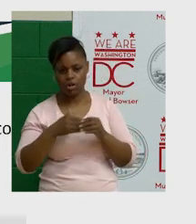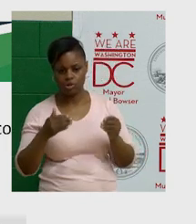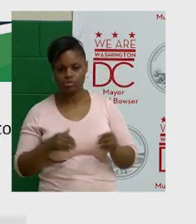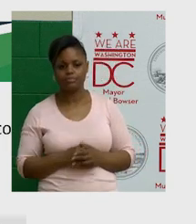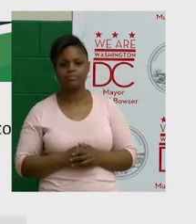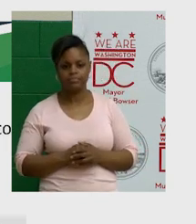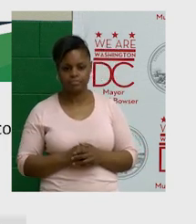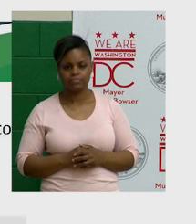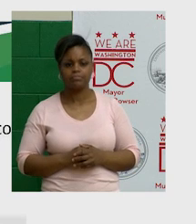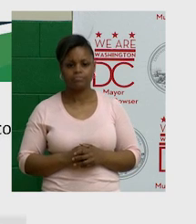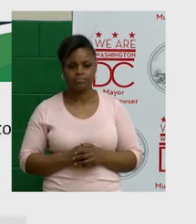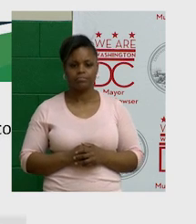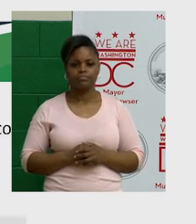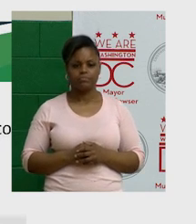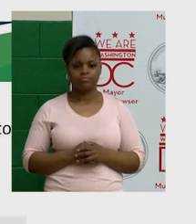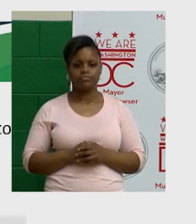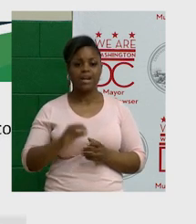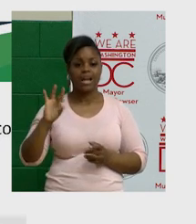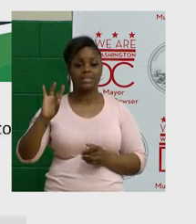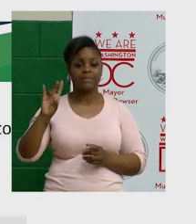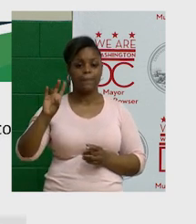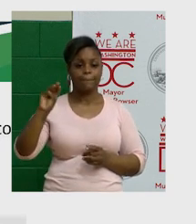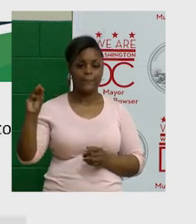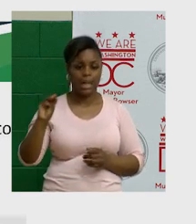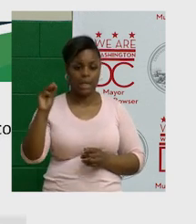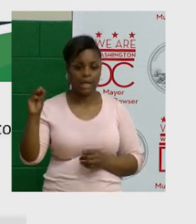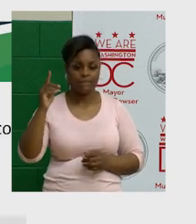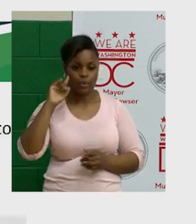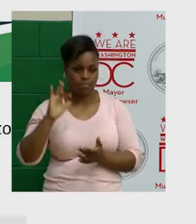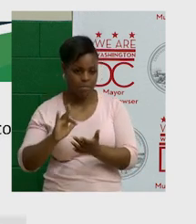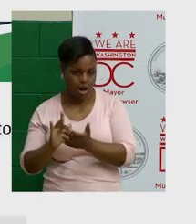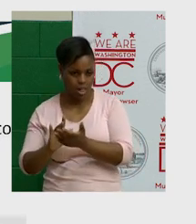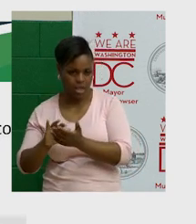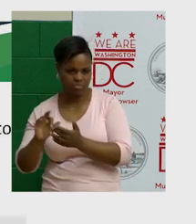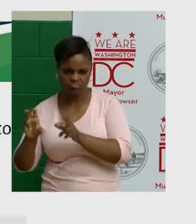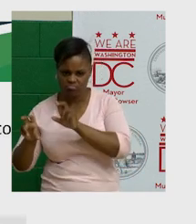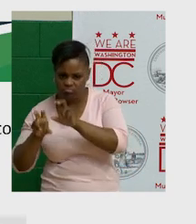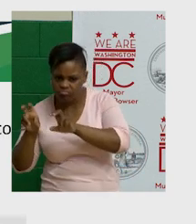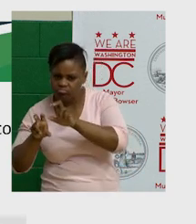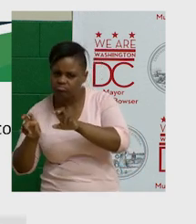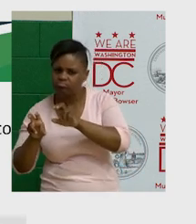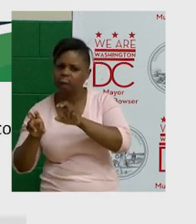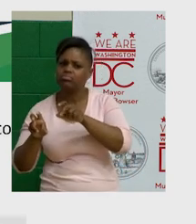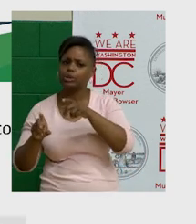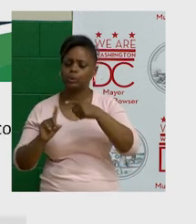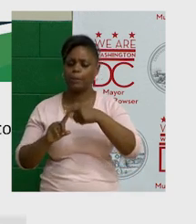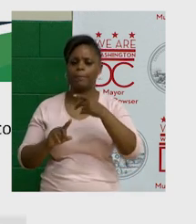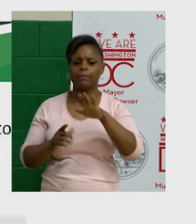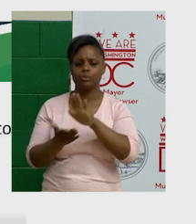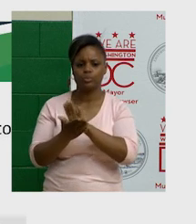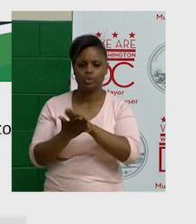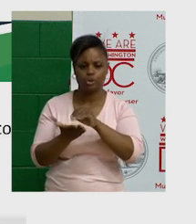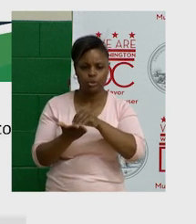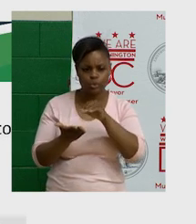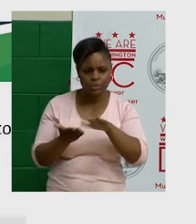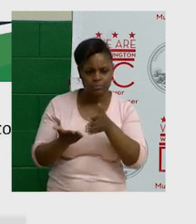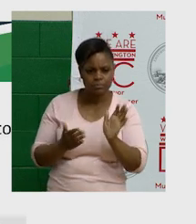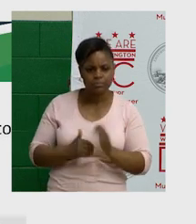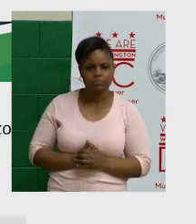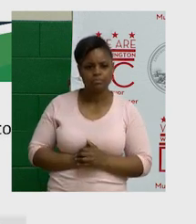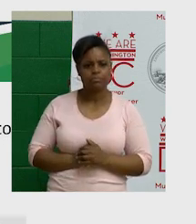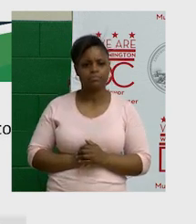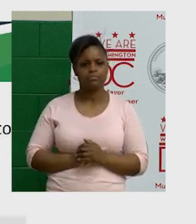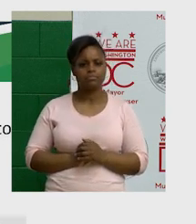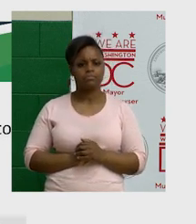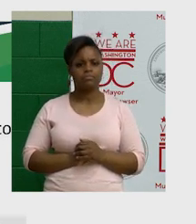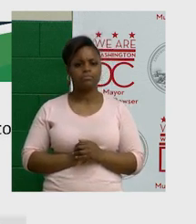support 91,000 students in DCPS and our charter schools. $87 million for programs and services at the